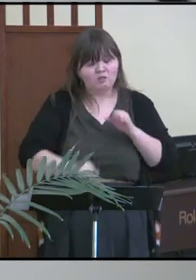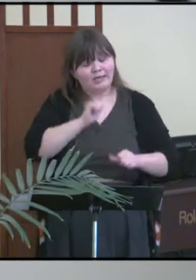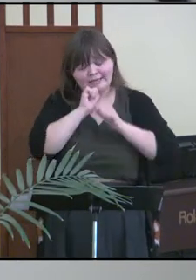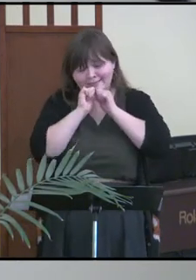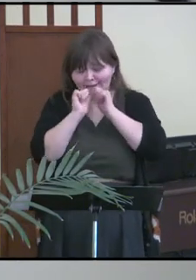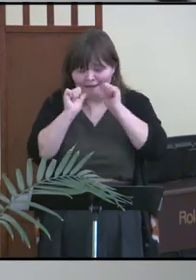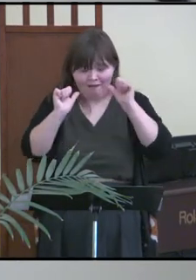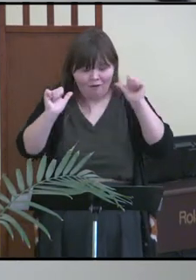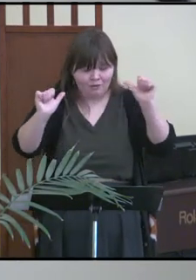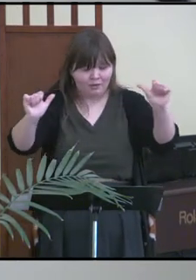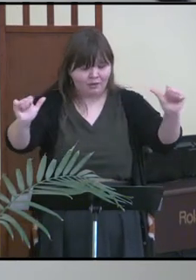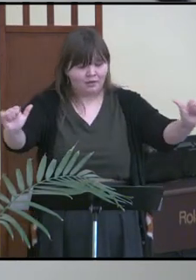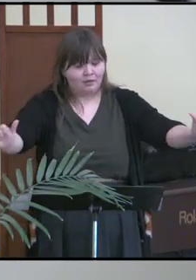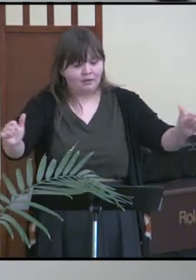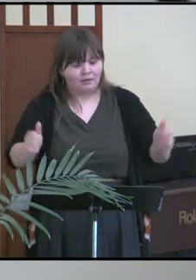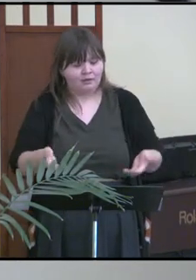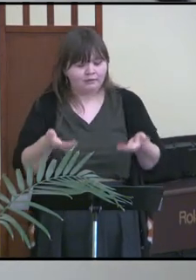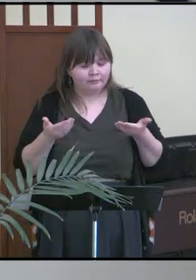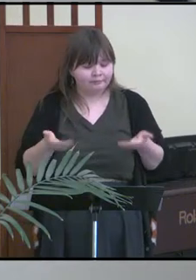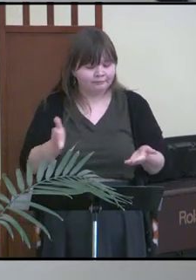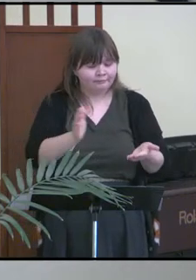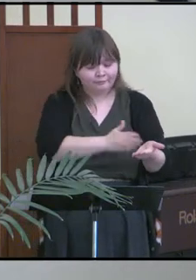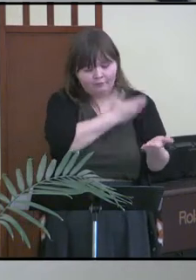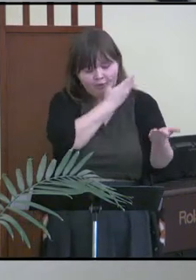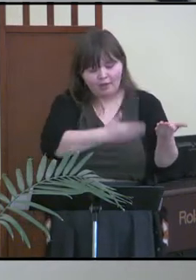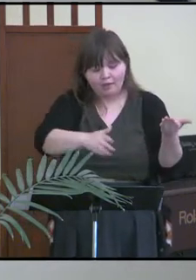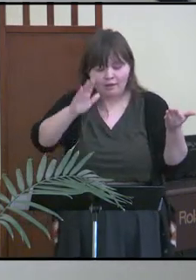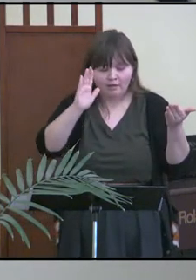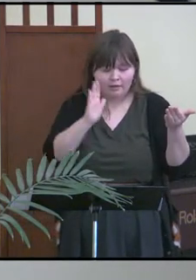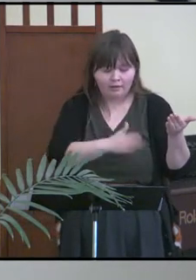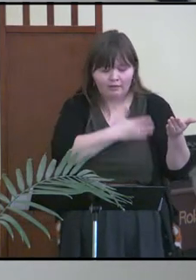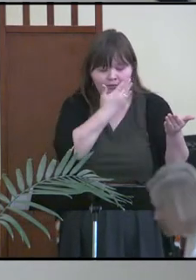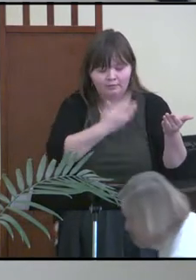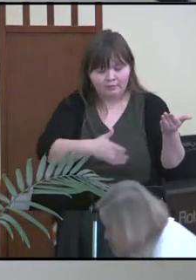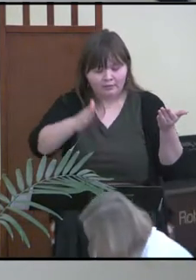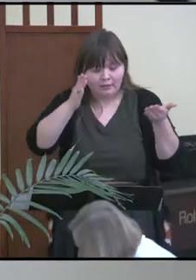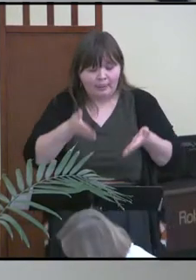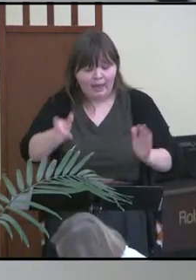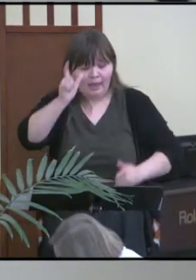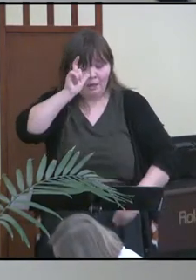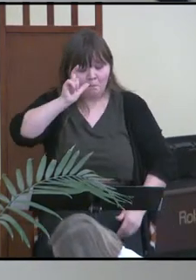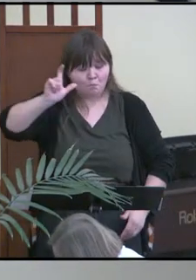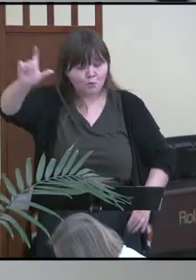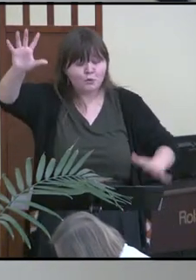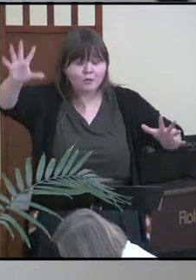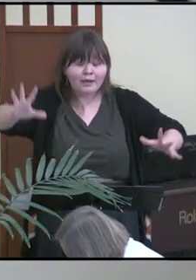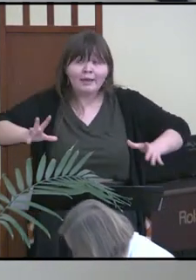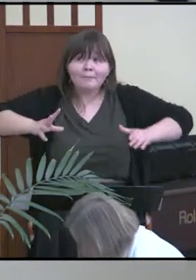Thank you.